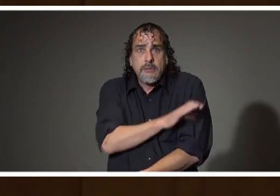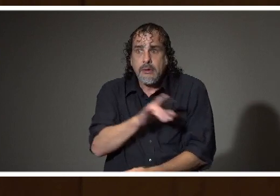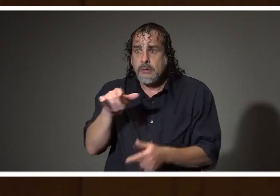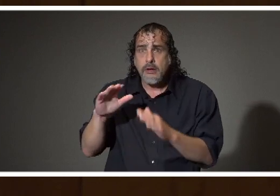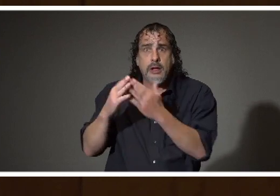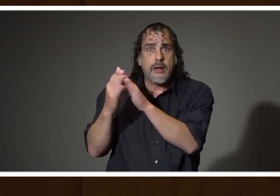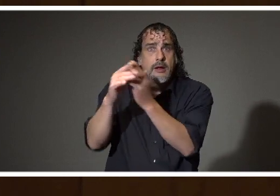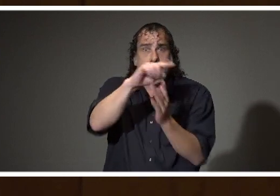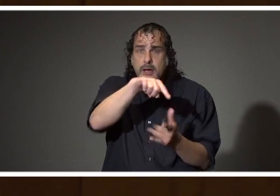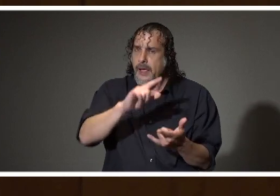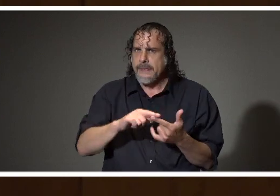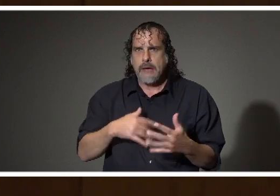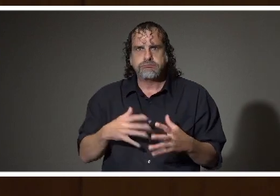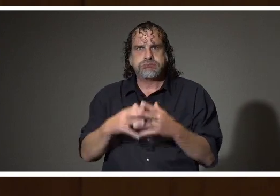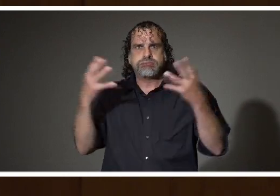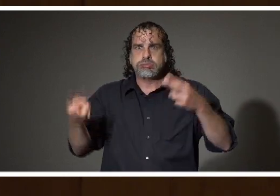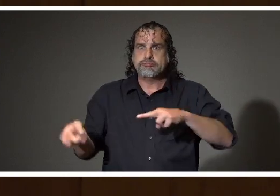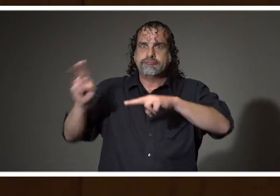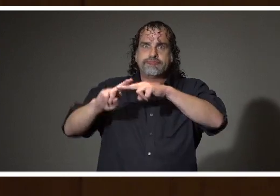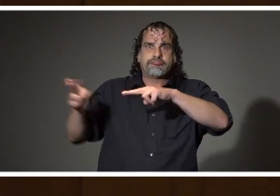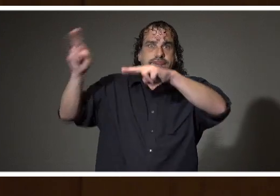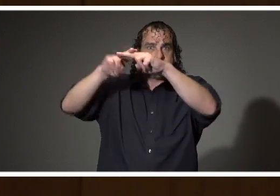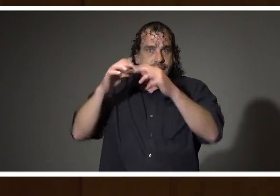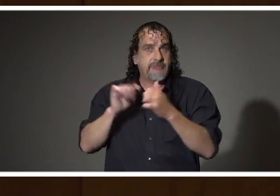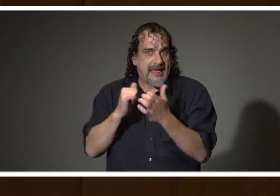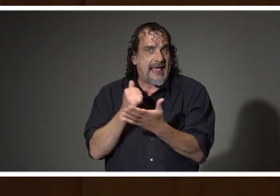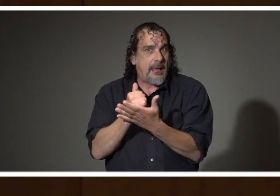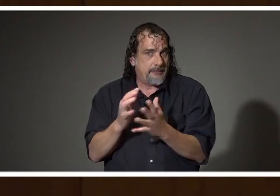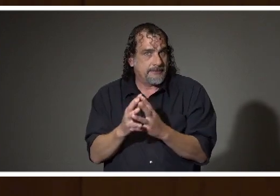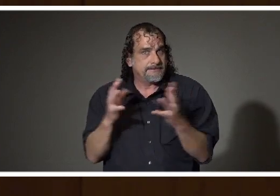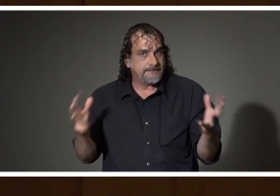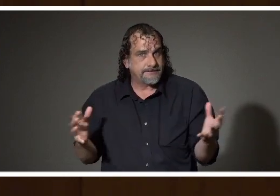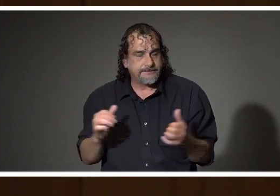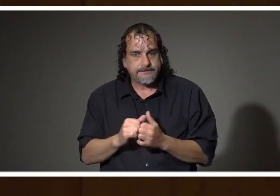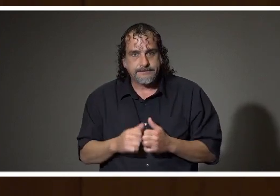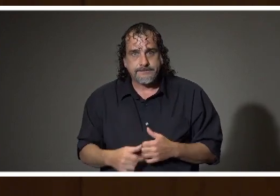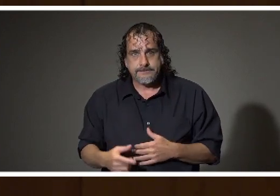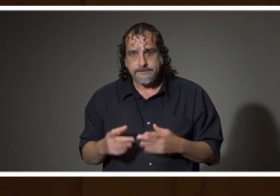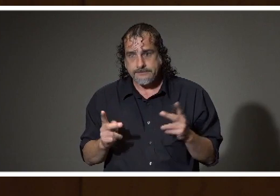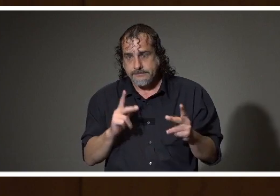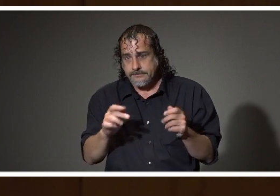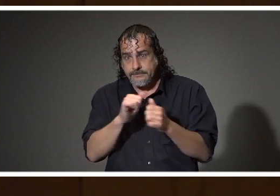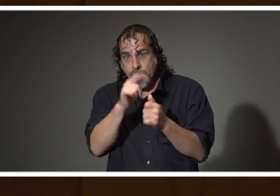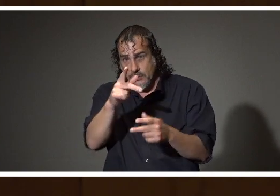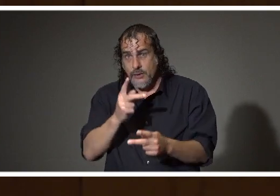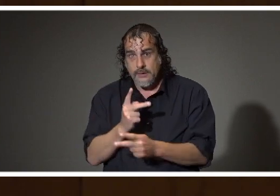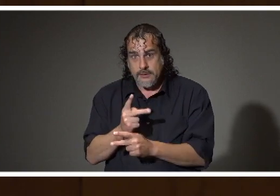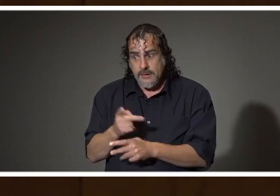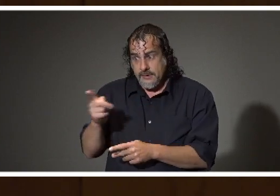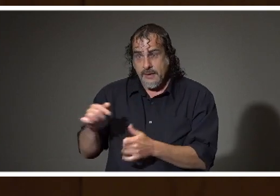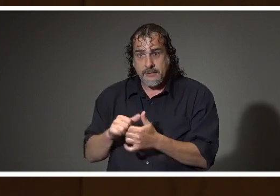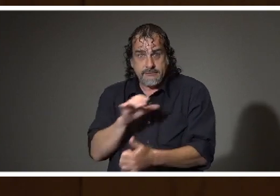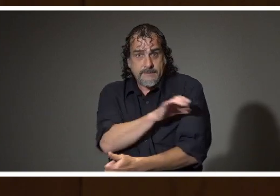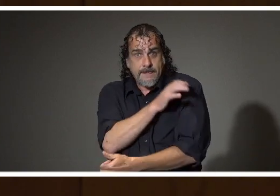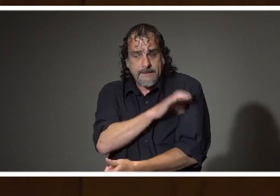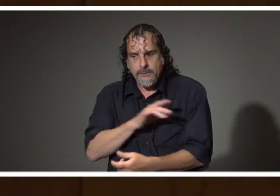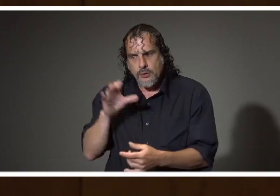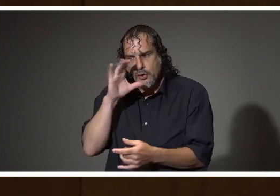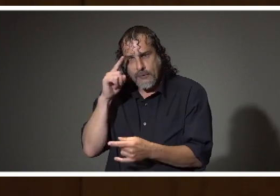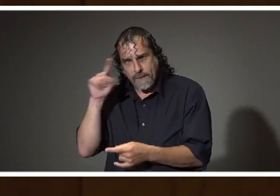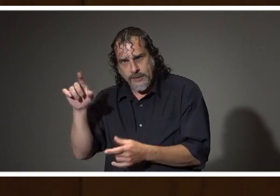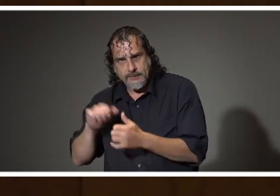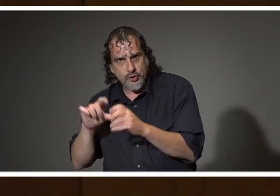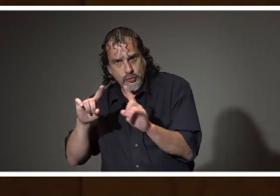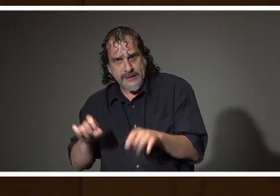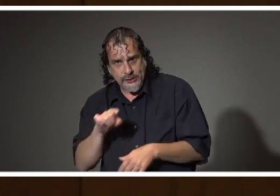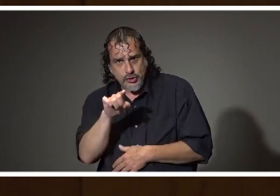and that's fantastic. Would encourage folks who don't have access to care, or maybe if you're one of the folks who are being cared for there, seek testing there if you need it.